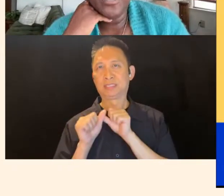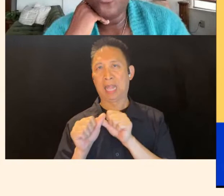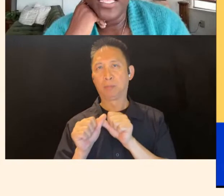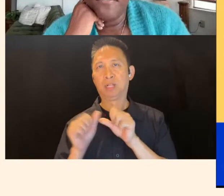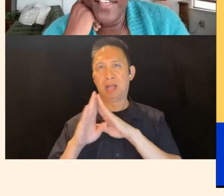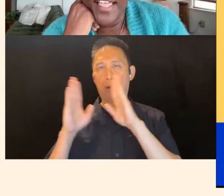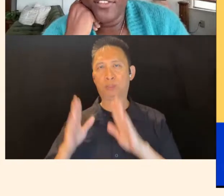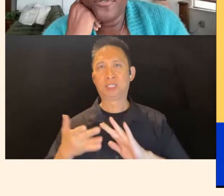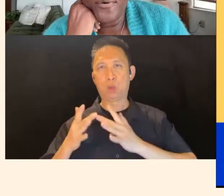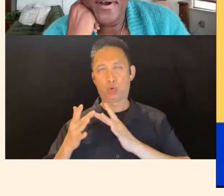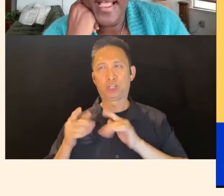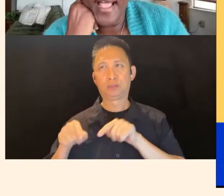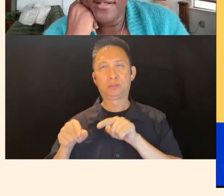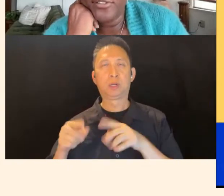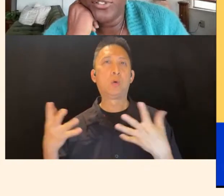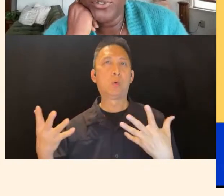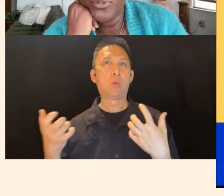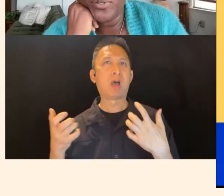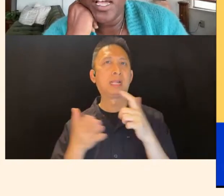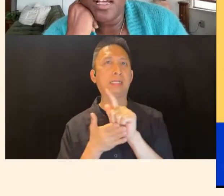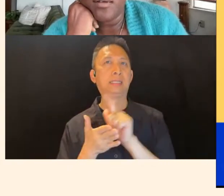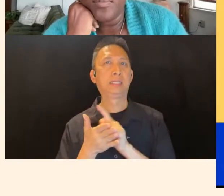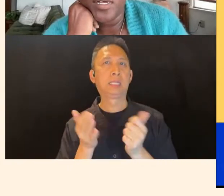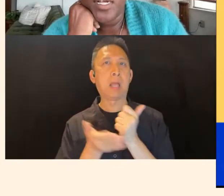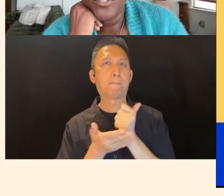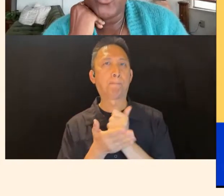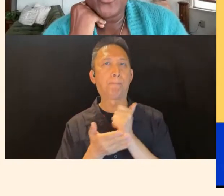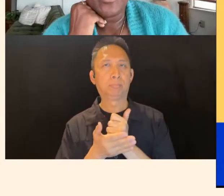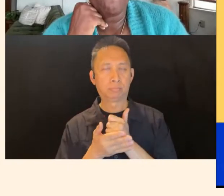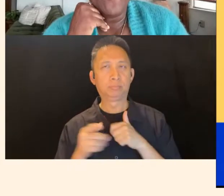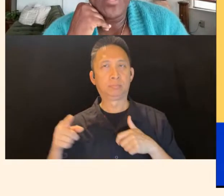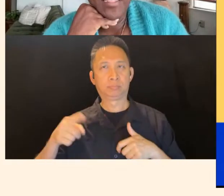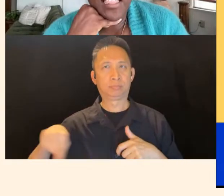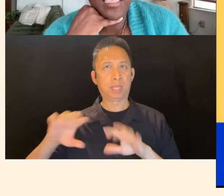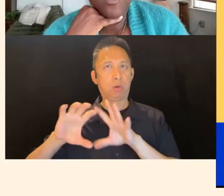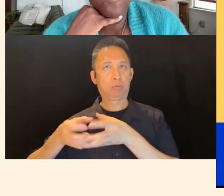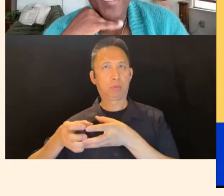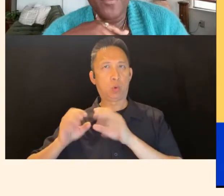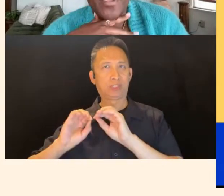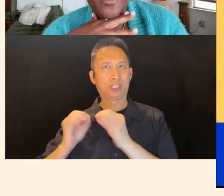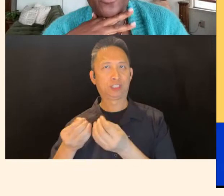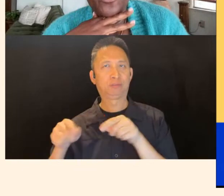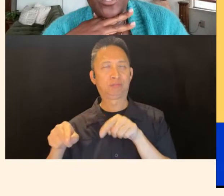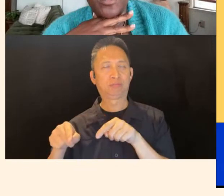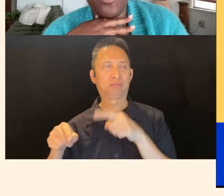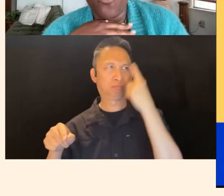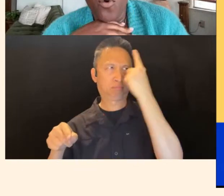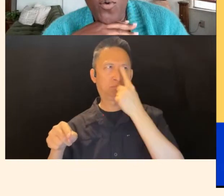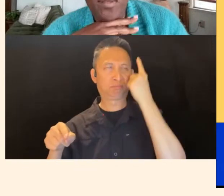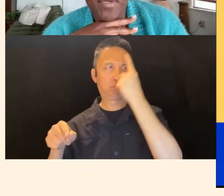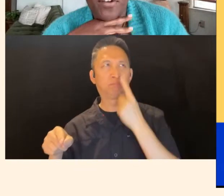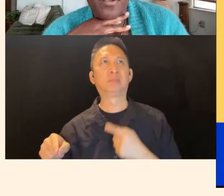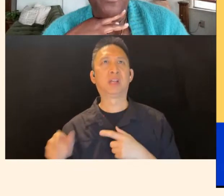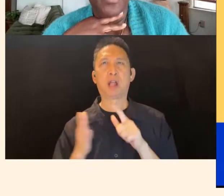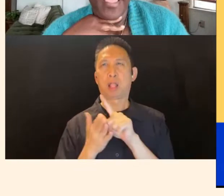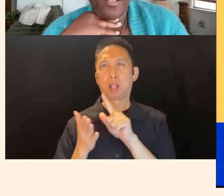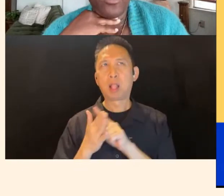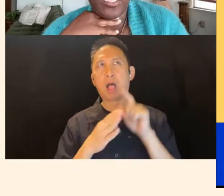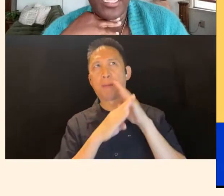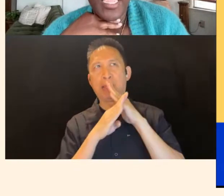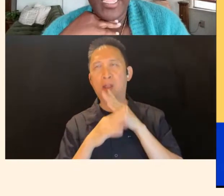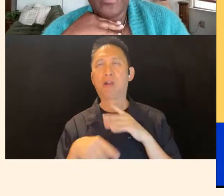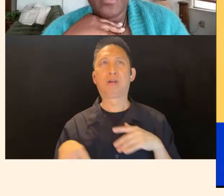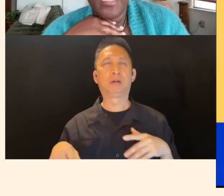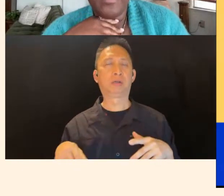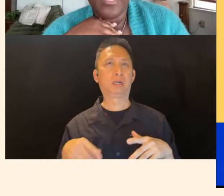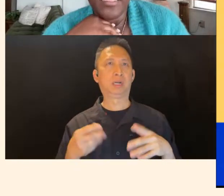for legal advice for how to circumvent these barriers, this growing barriers to